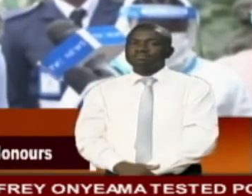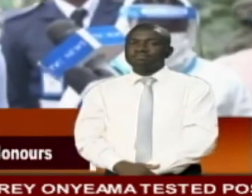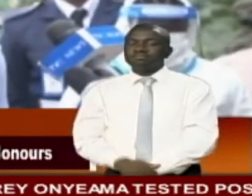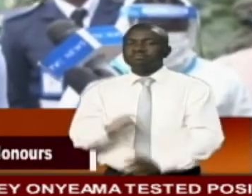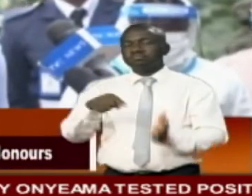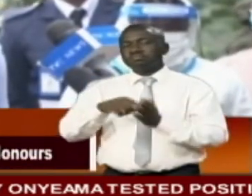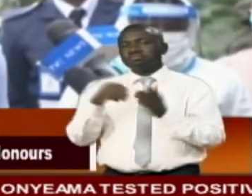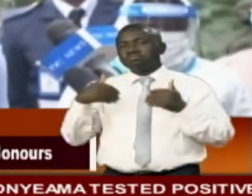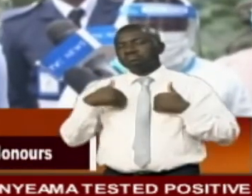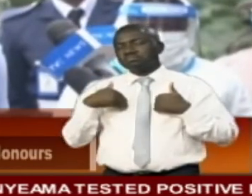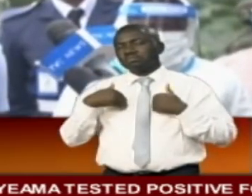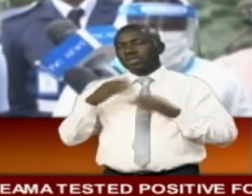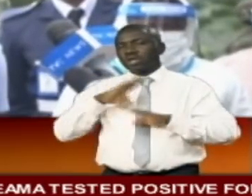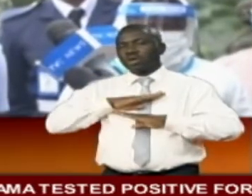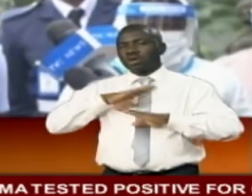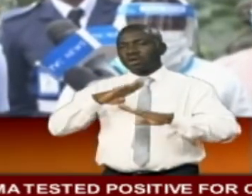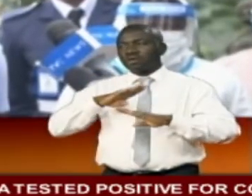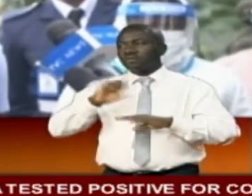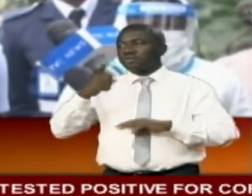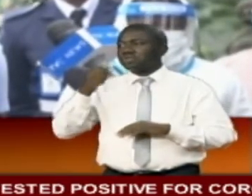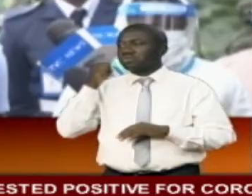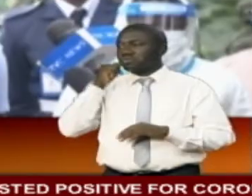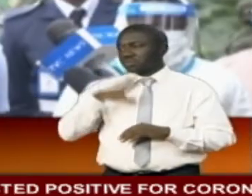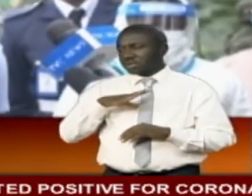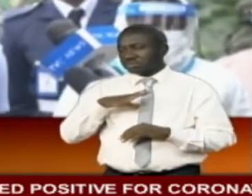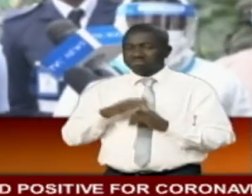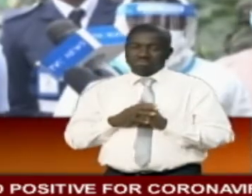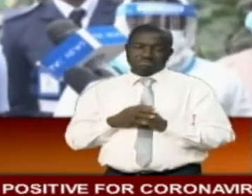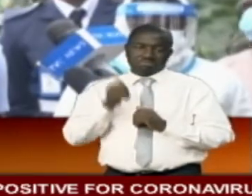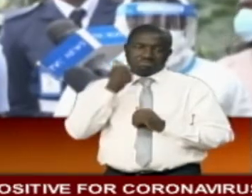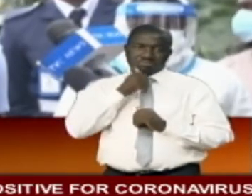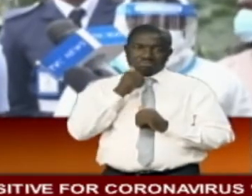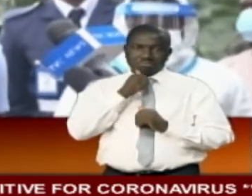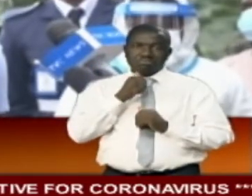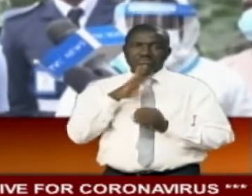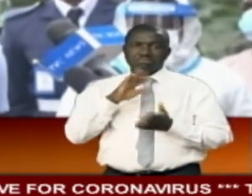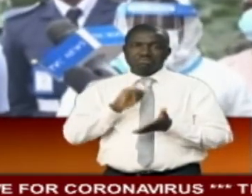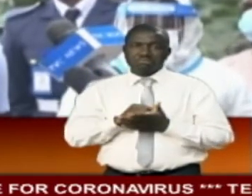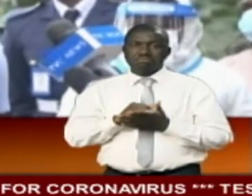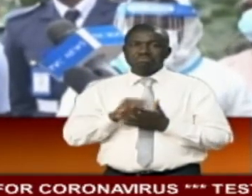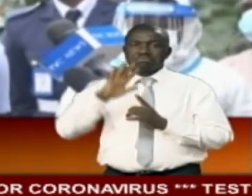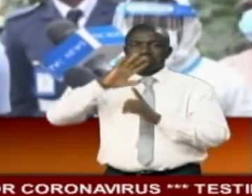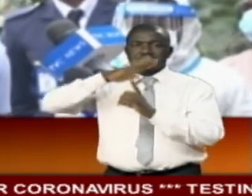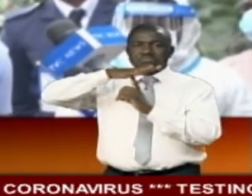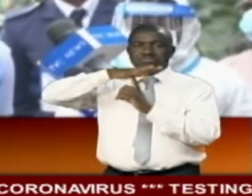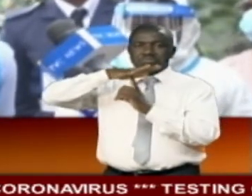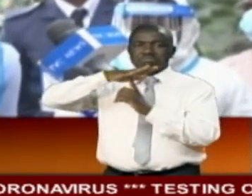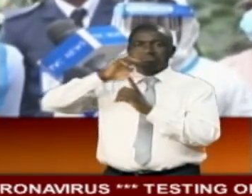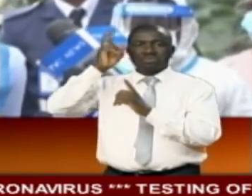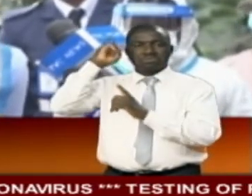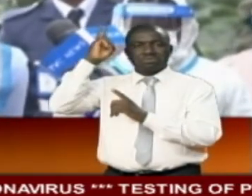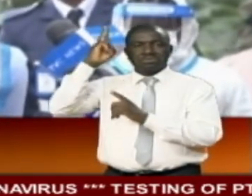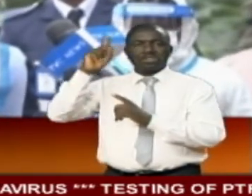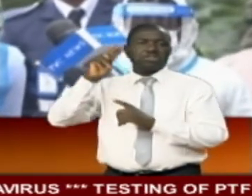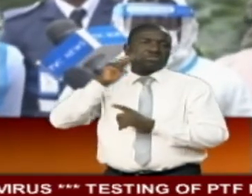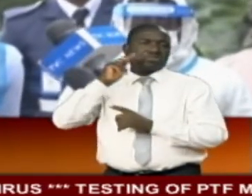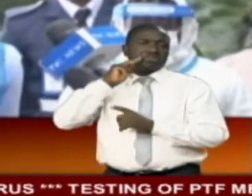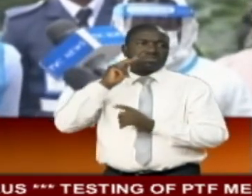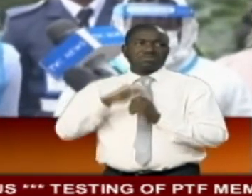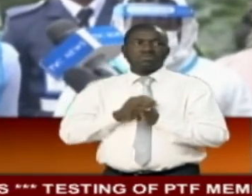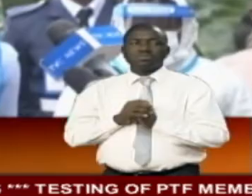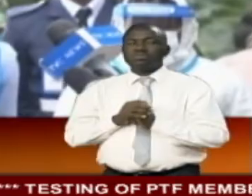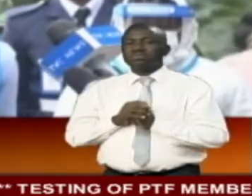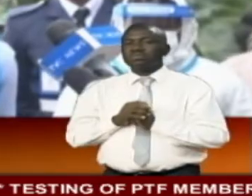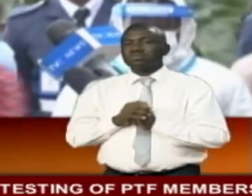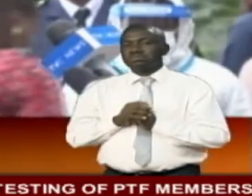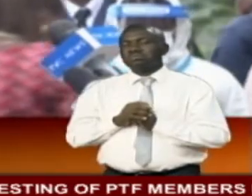and confident first female combat helicopter pilot in the history of the Nigerian Air Force braved